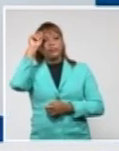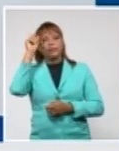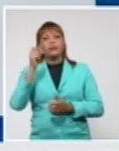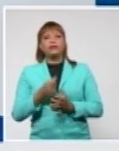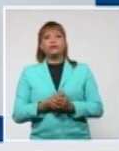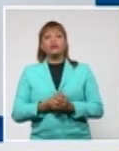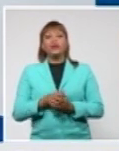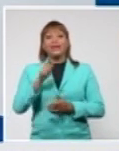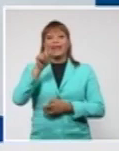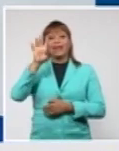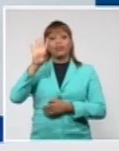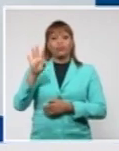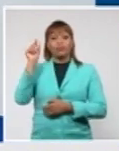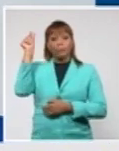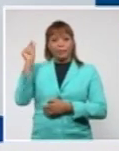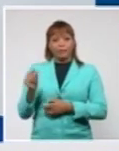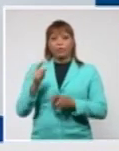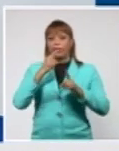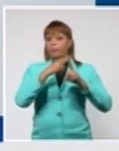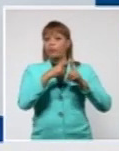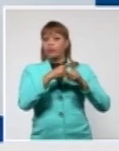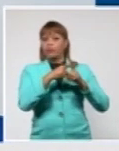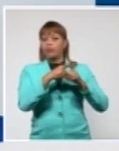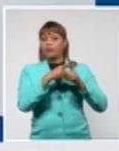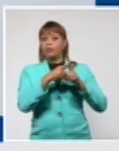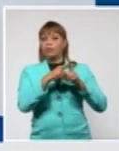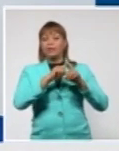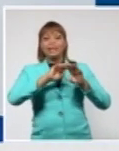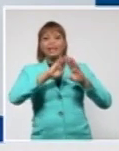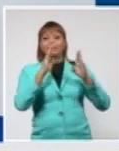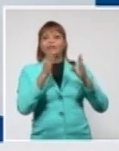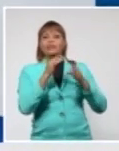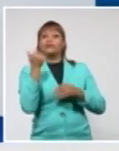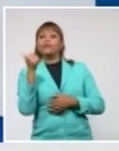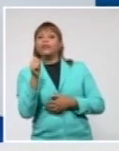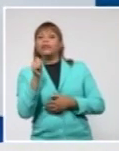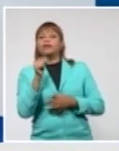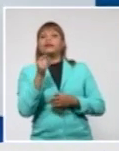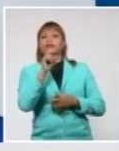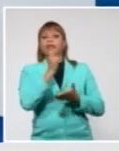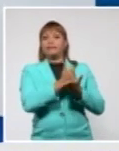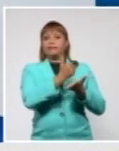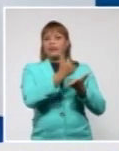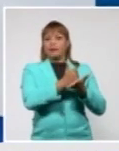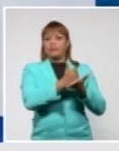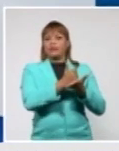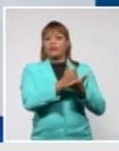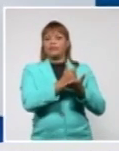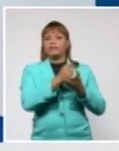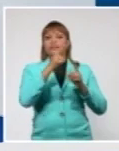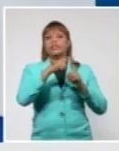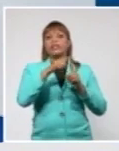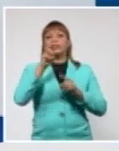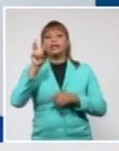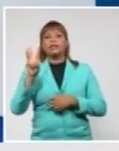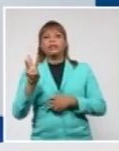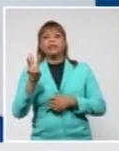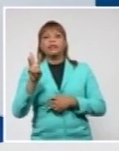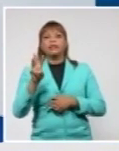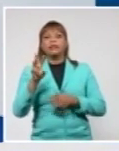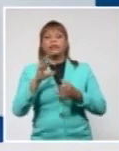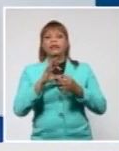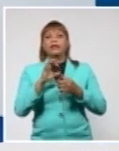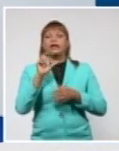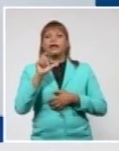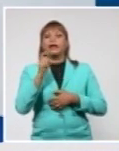to the municipalities of Sancti Spiritus with 10, Trinidad 3, and Cabaiguan